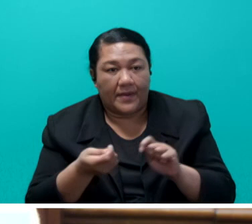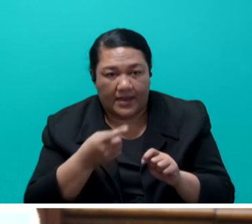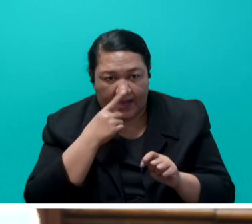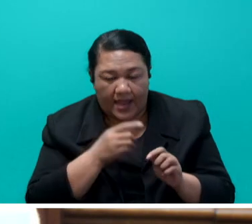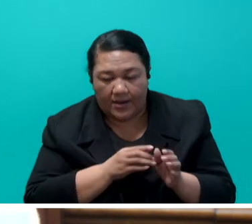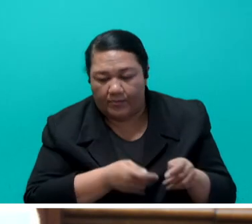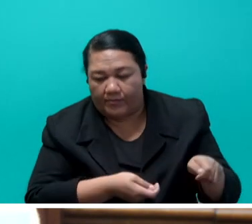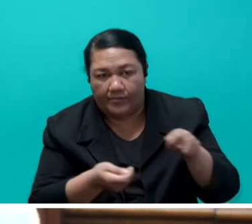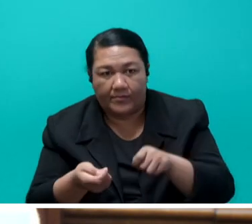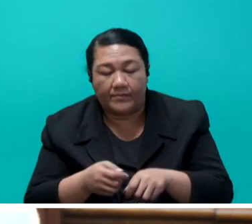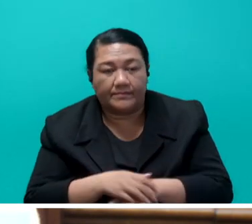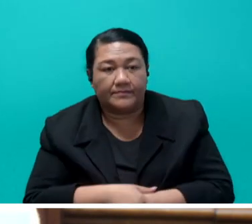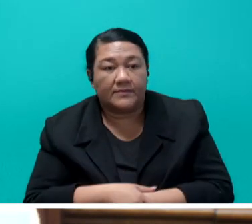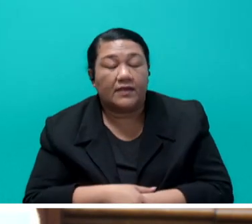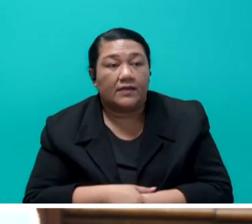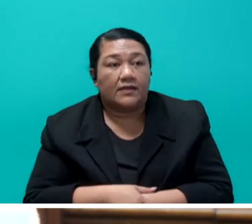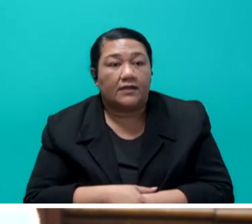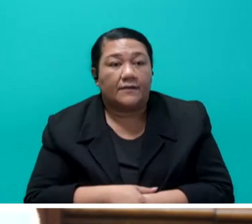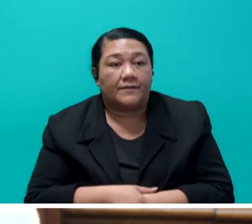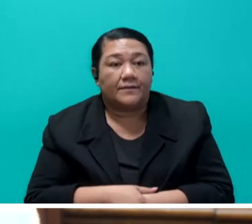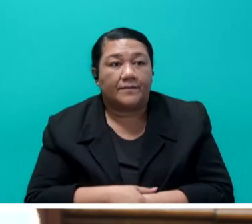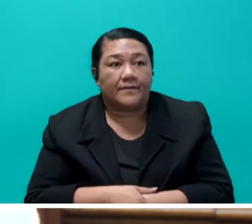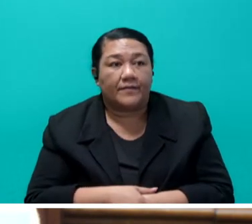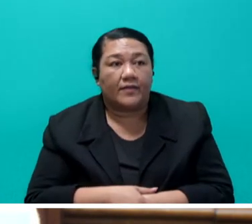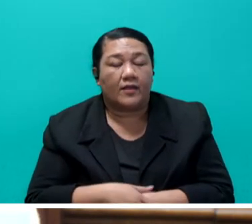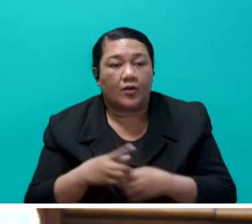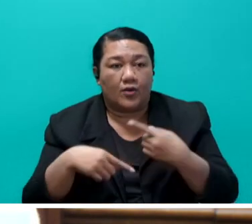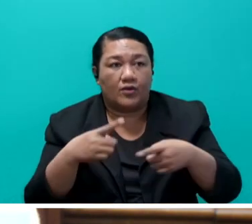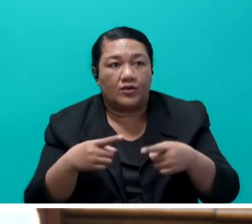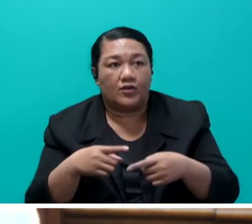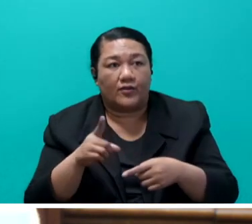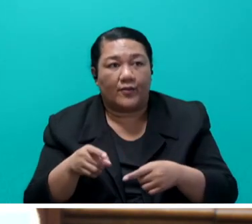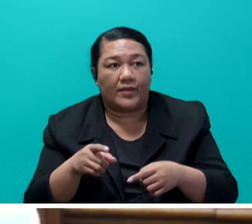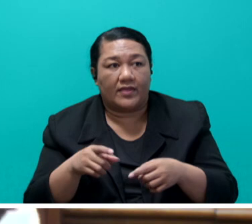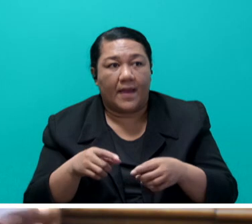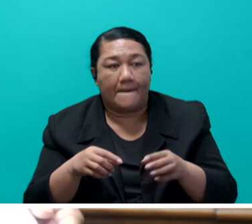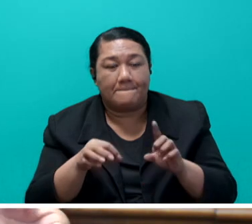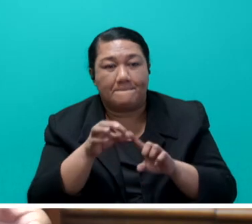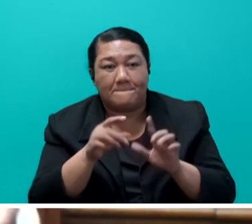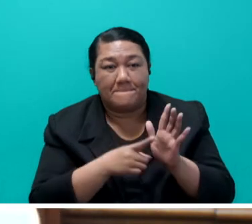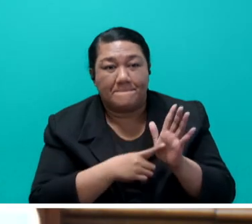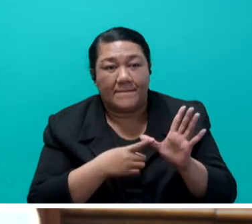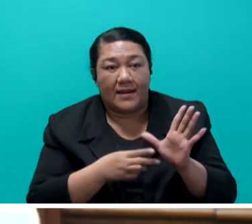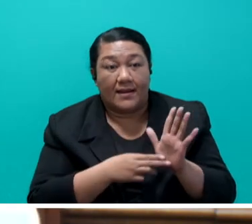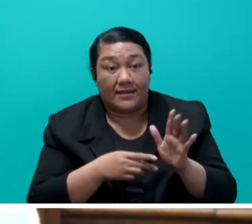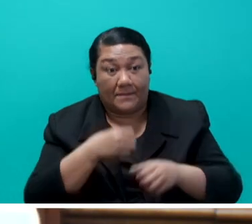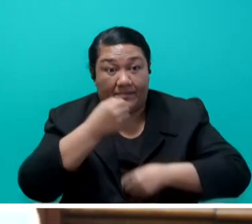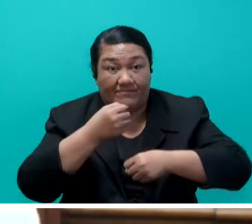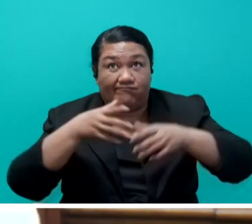toward decommissioning the plant and further improving environmental safeguards.